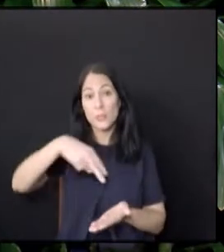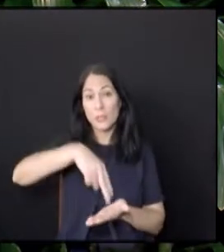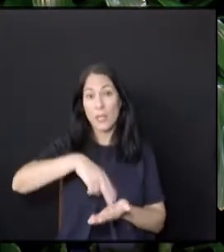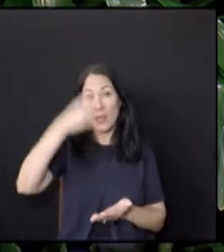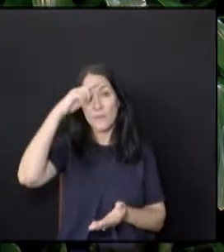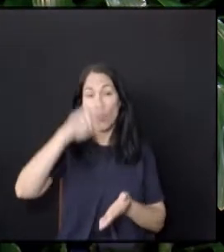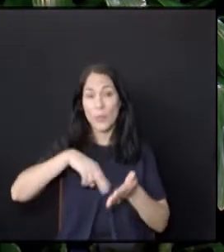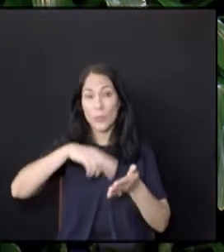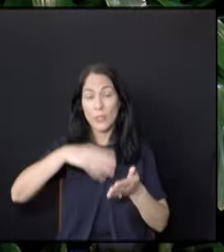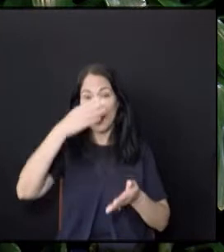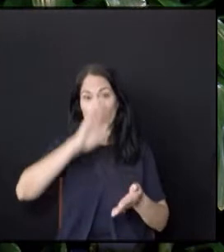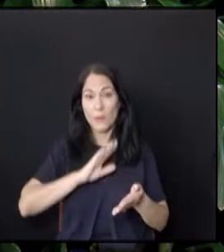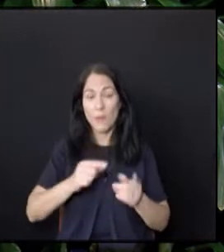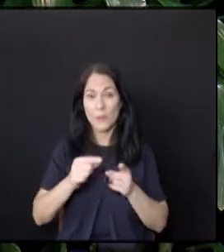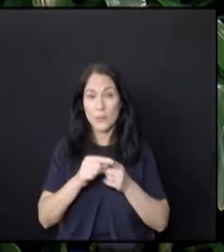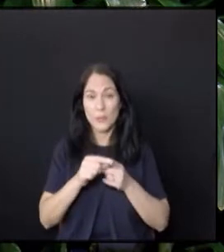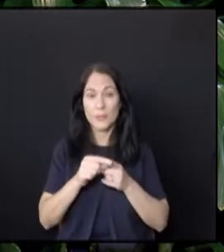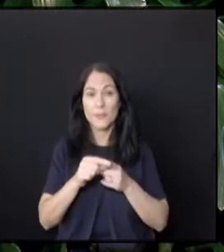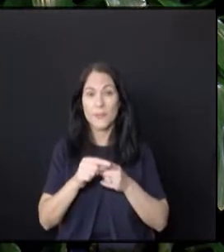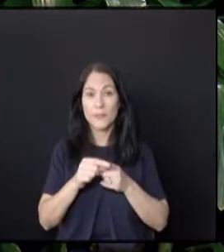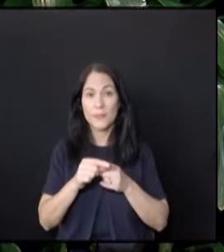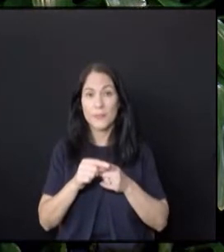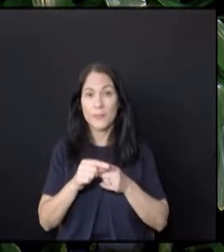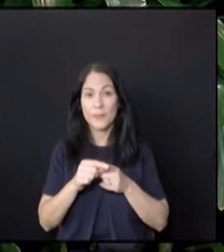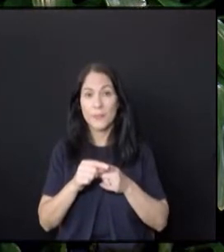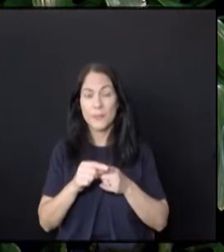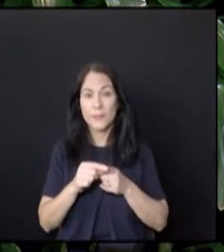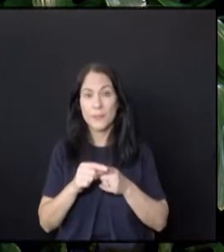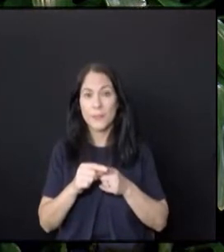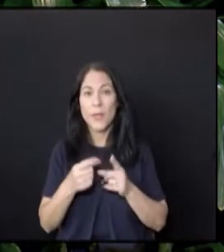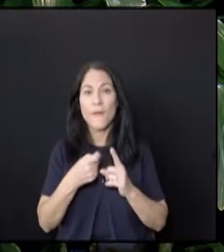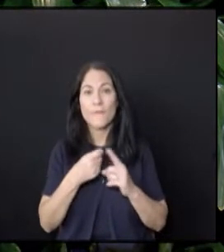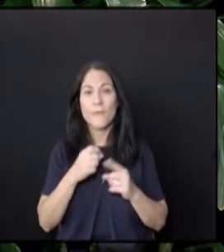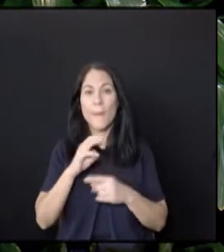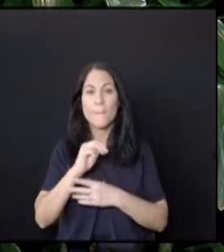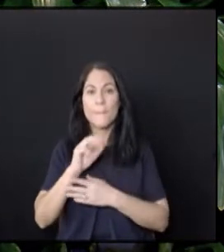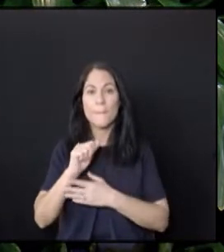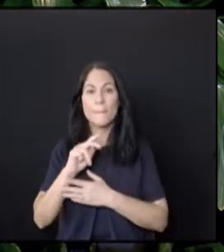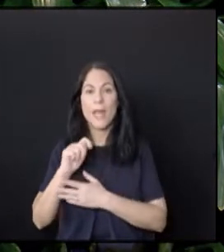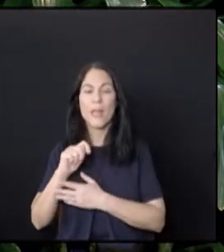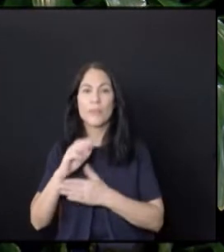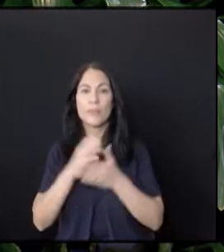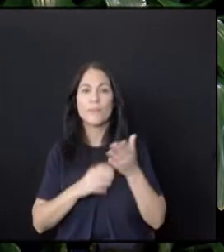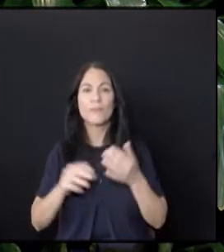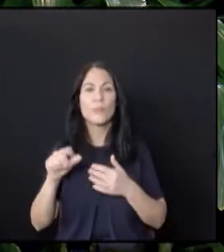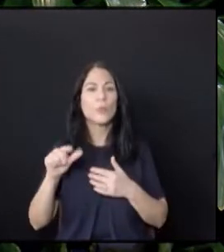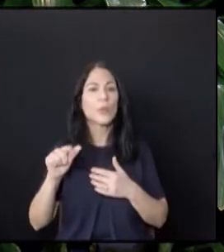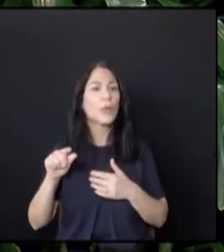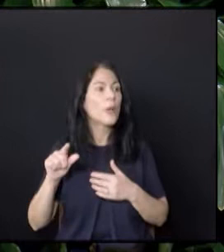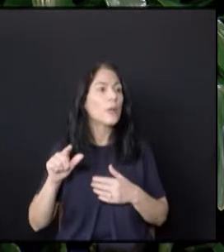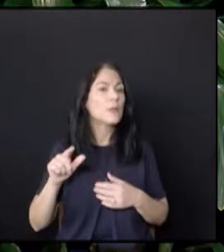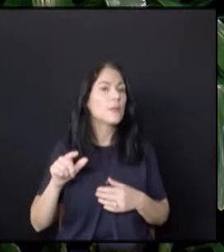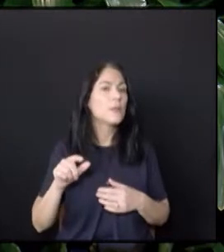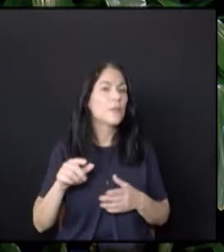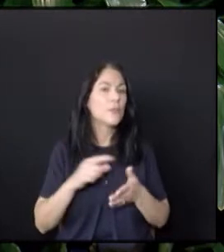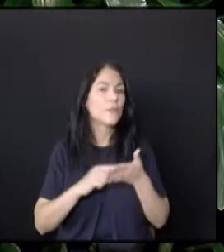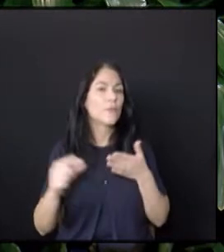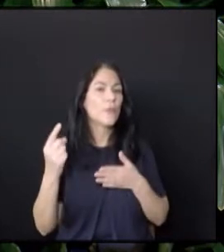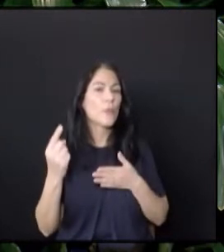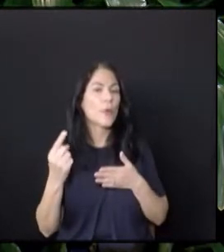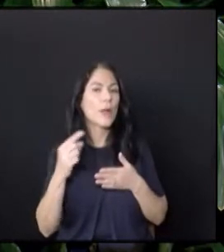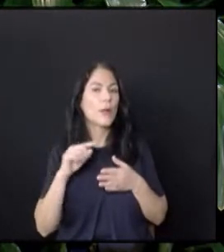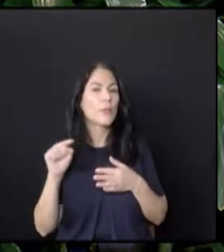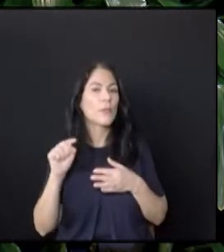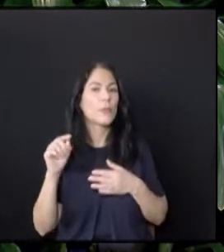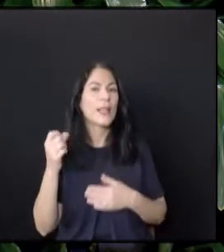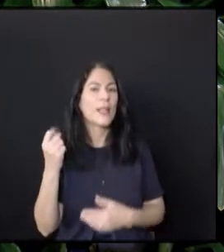of God's word, coming to us this morning from Matthew's Gospel, chapter 21, beginning with verse 1 through